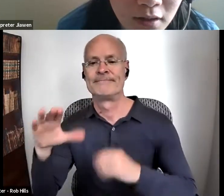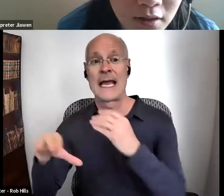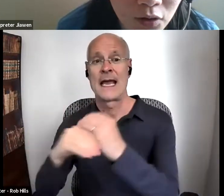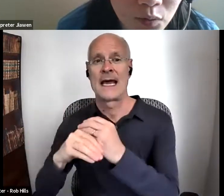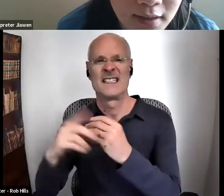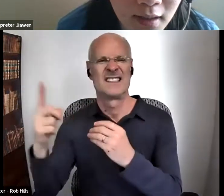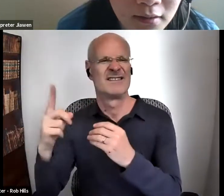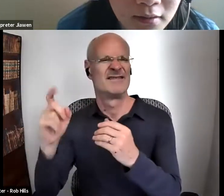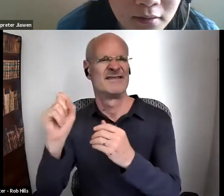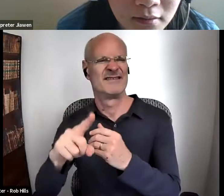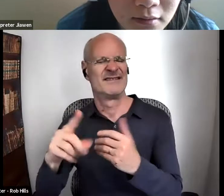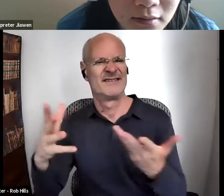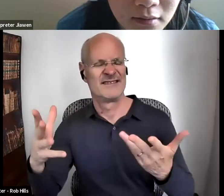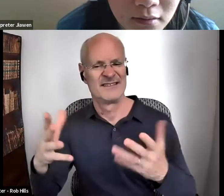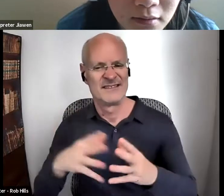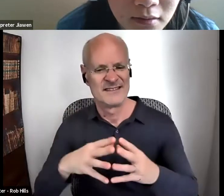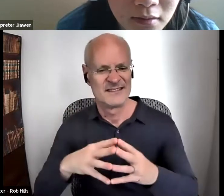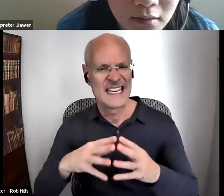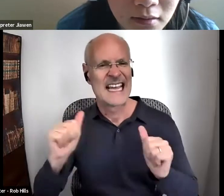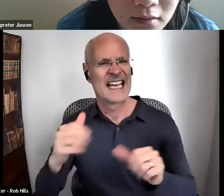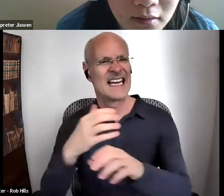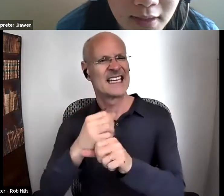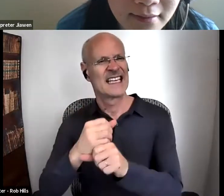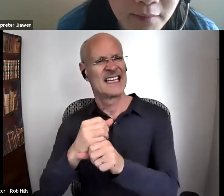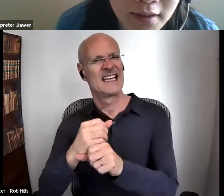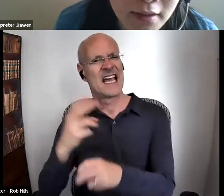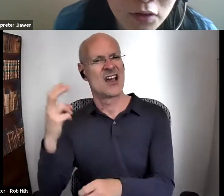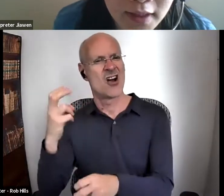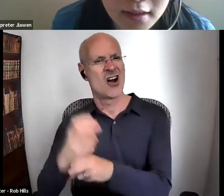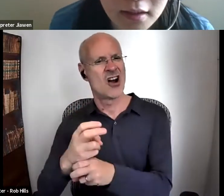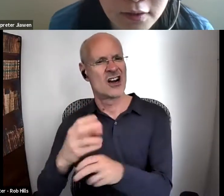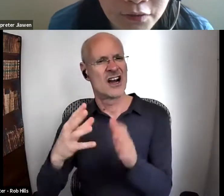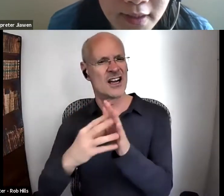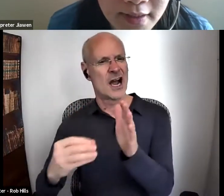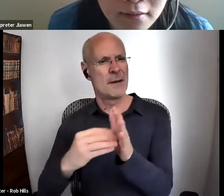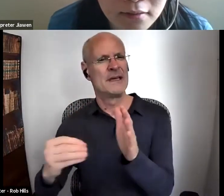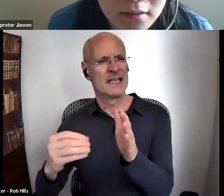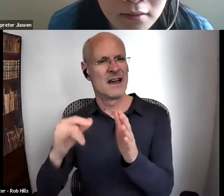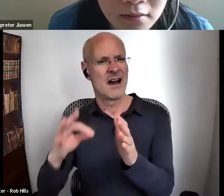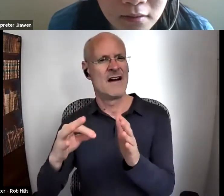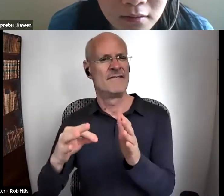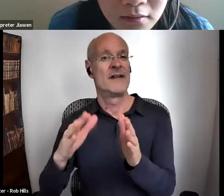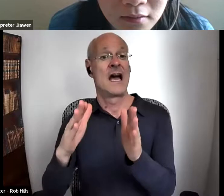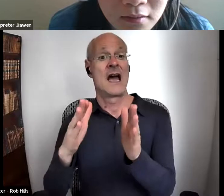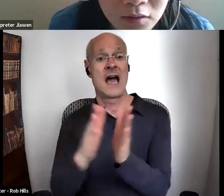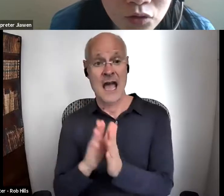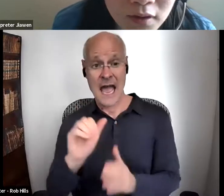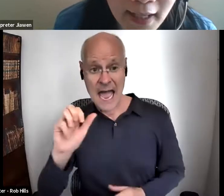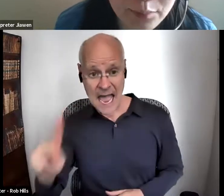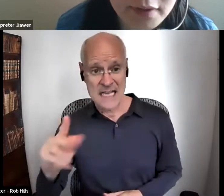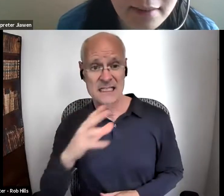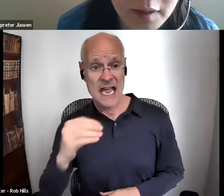get a hard copy, I think, of the ask and share if they're not able to access it